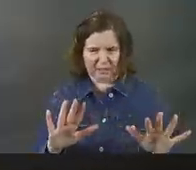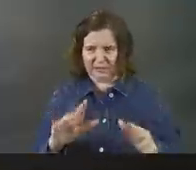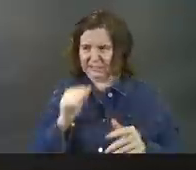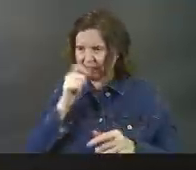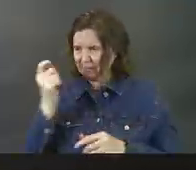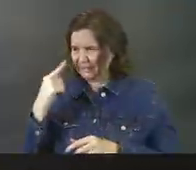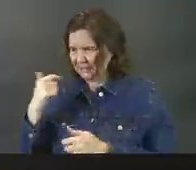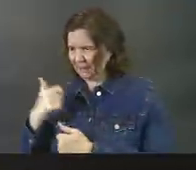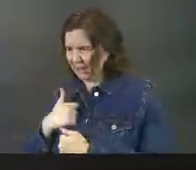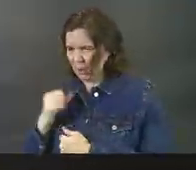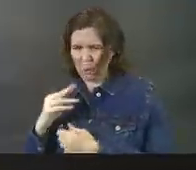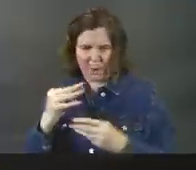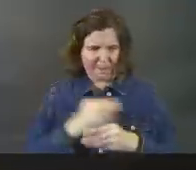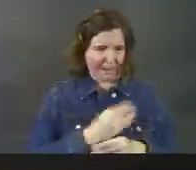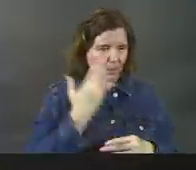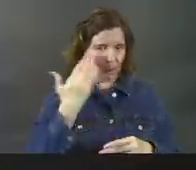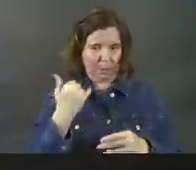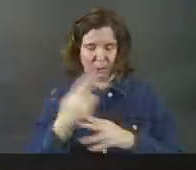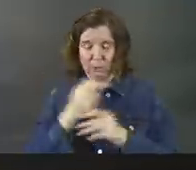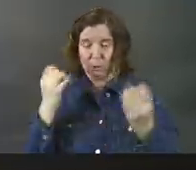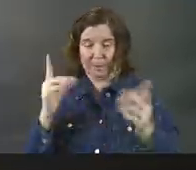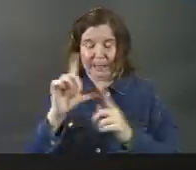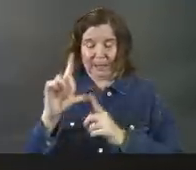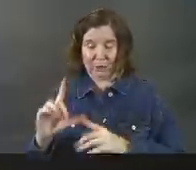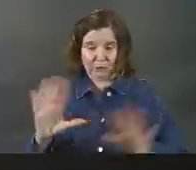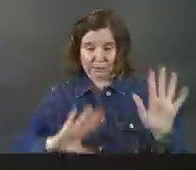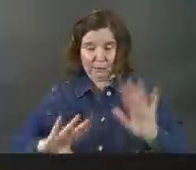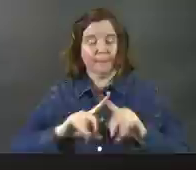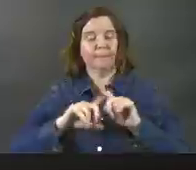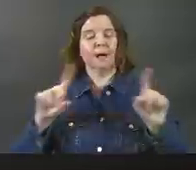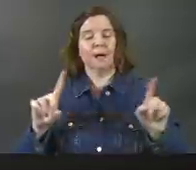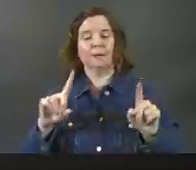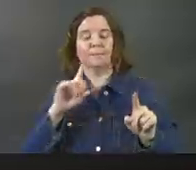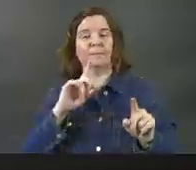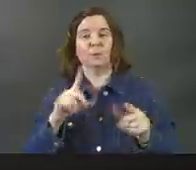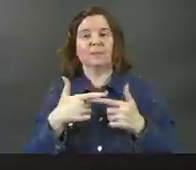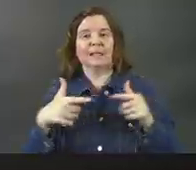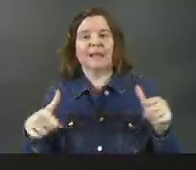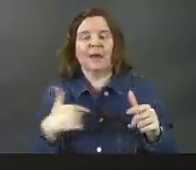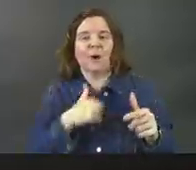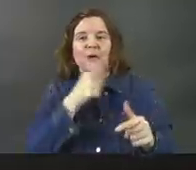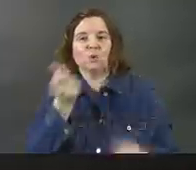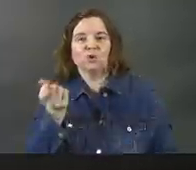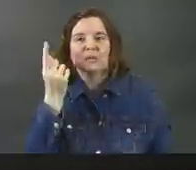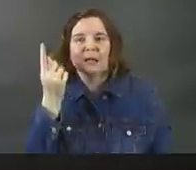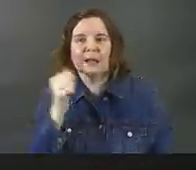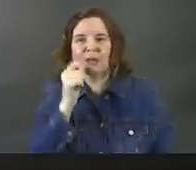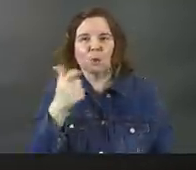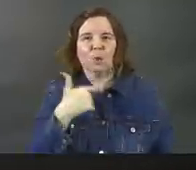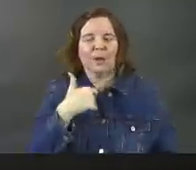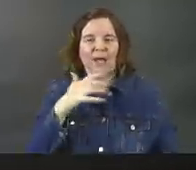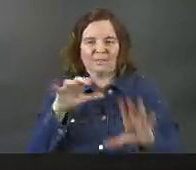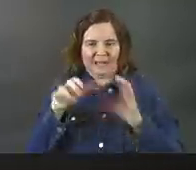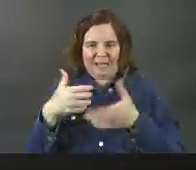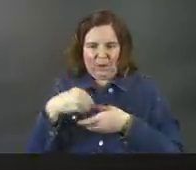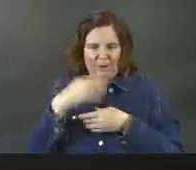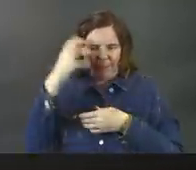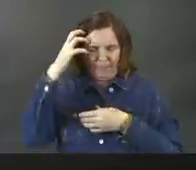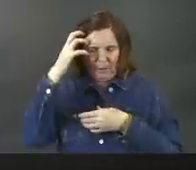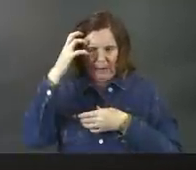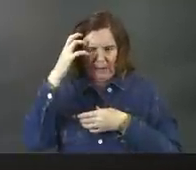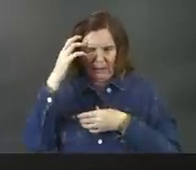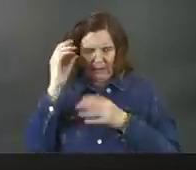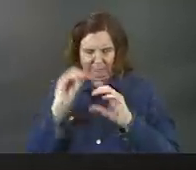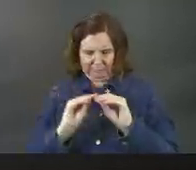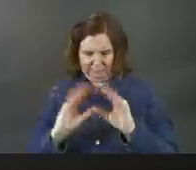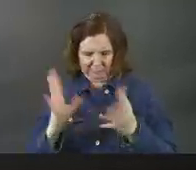military or in math, okay? So, like, I don't know why we're using so many letters. But it was this language that I just don't understand. I don't have a category in my brain